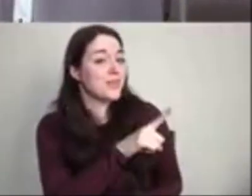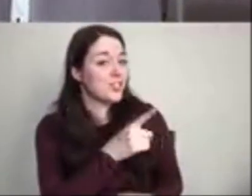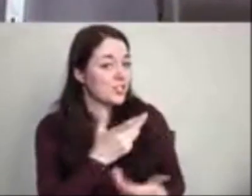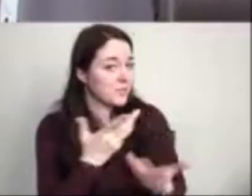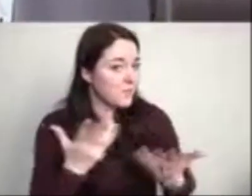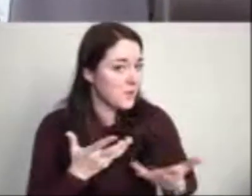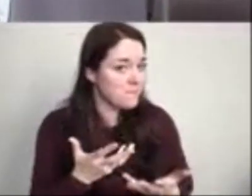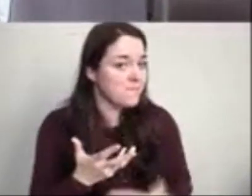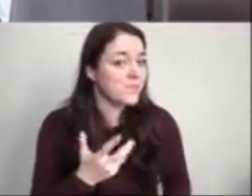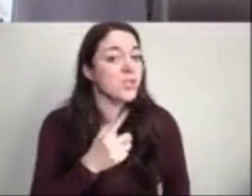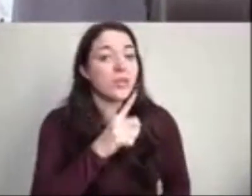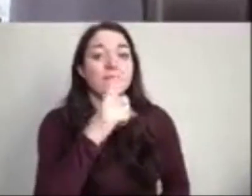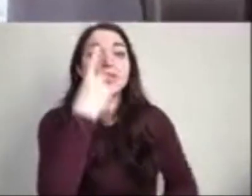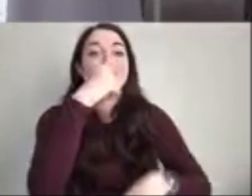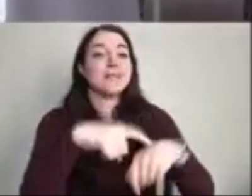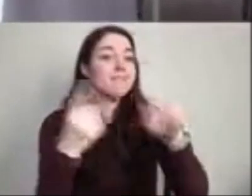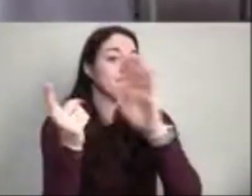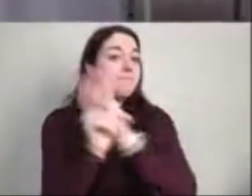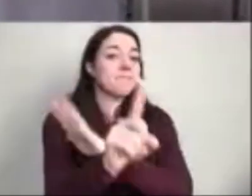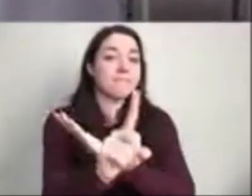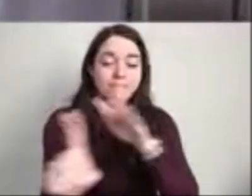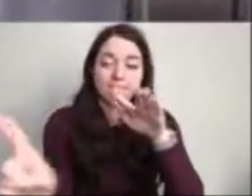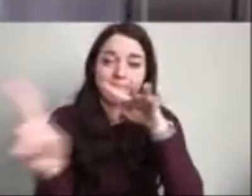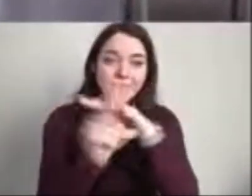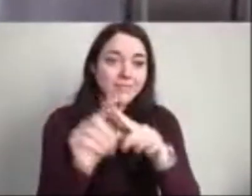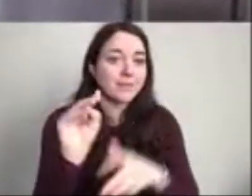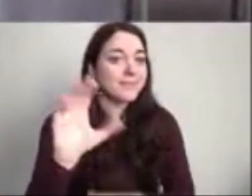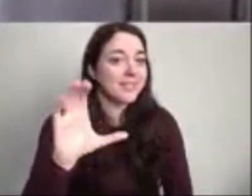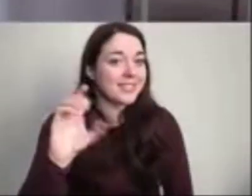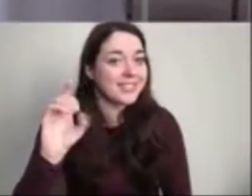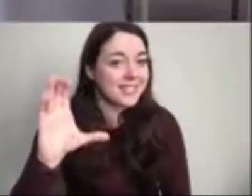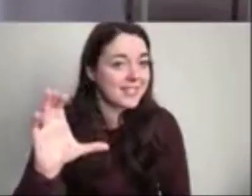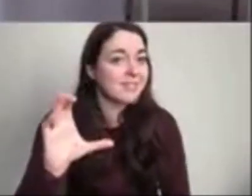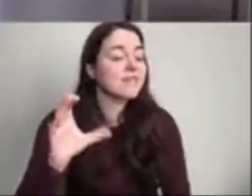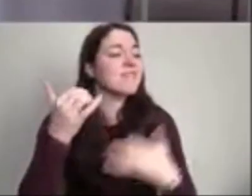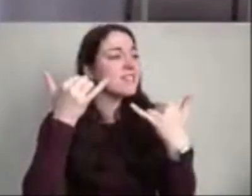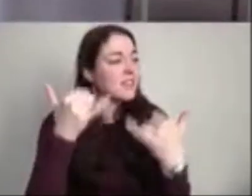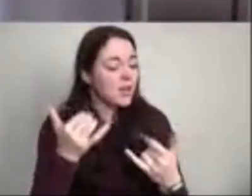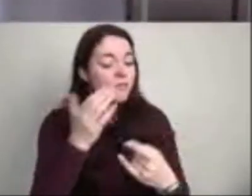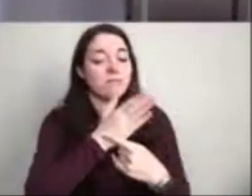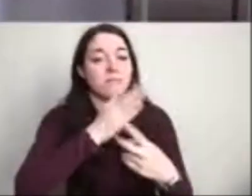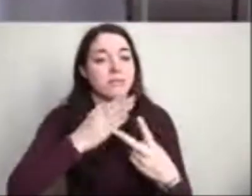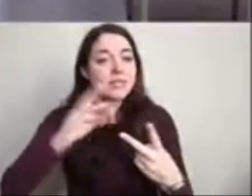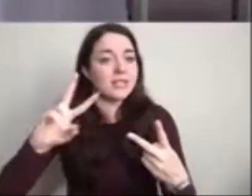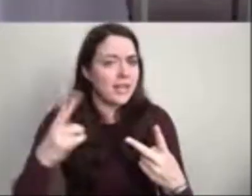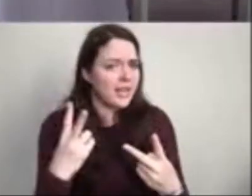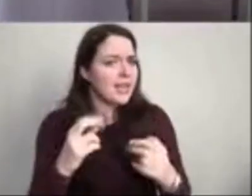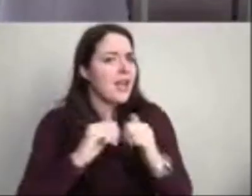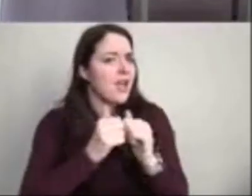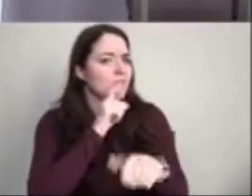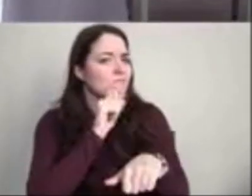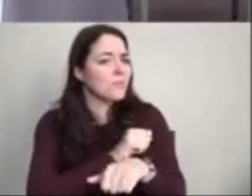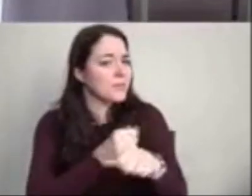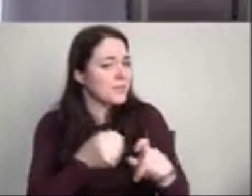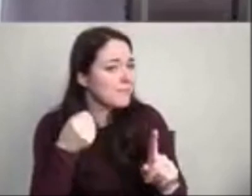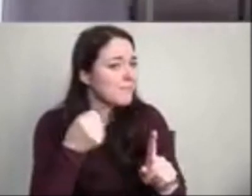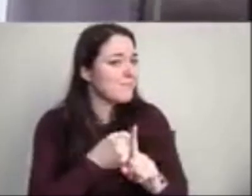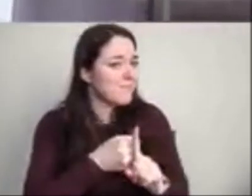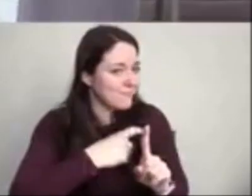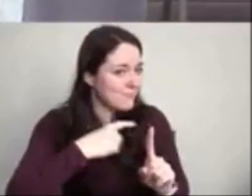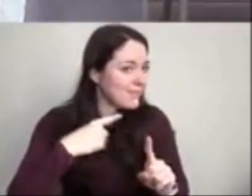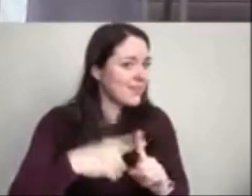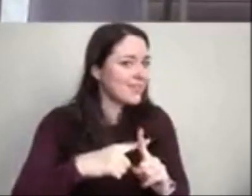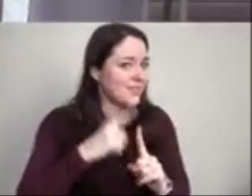first come to MCC DC, and how has MCC DC positively impacted your life? I